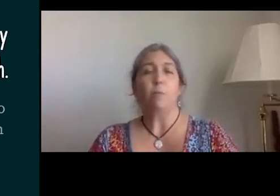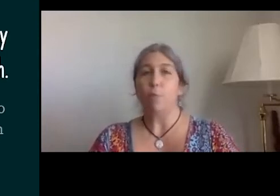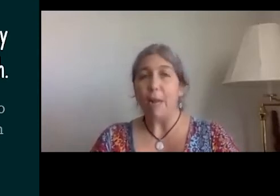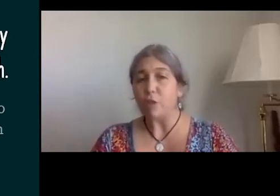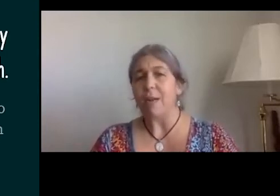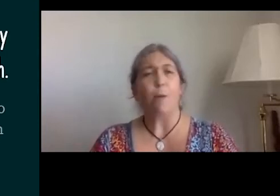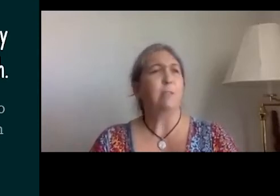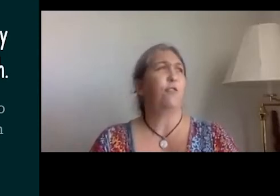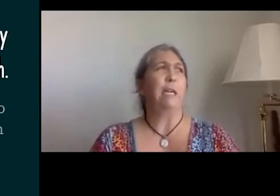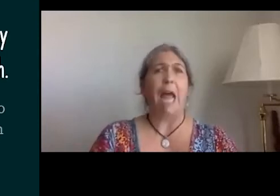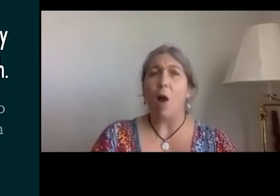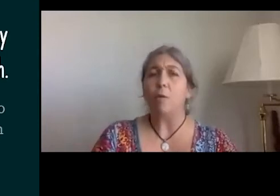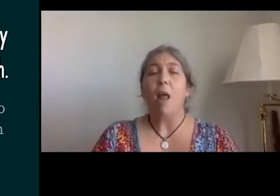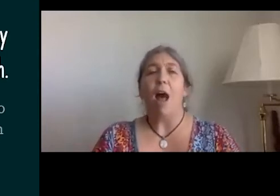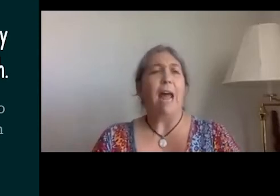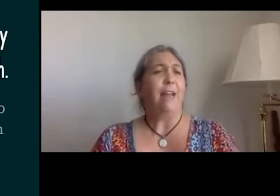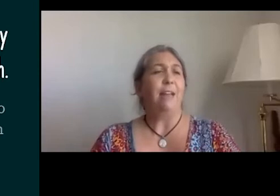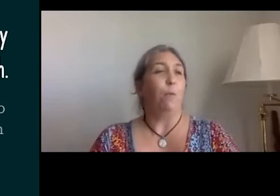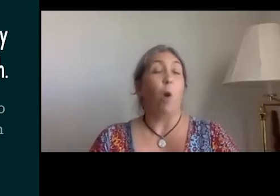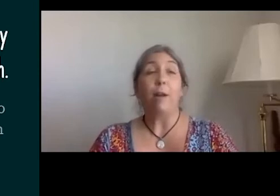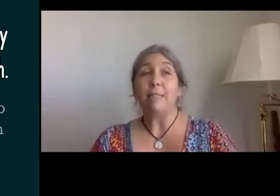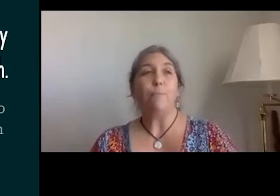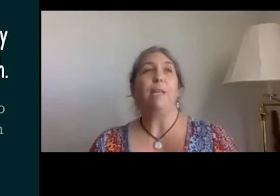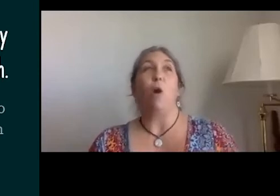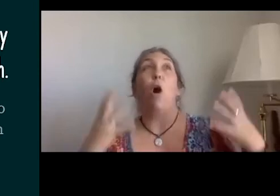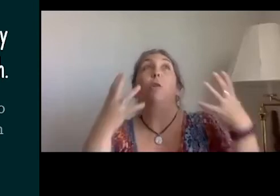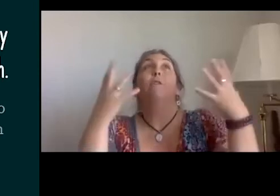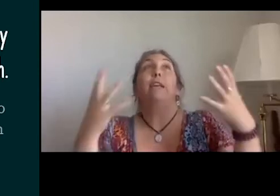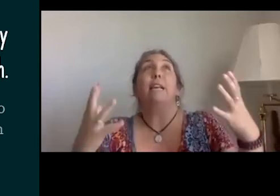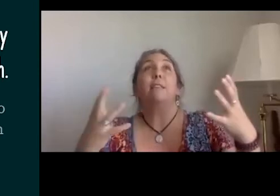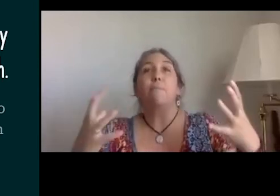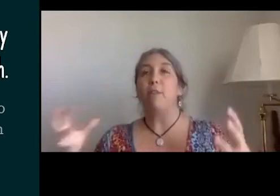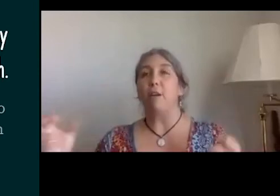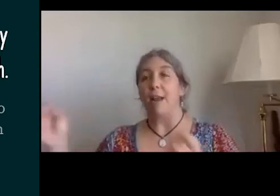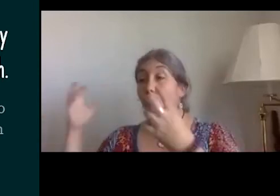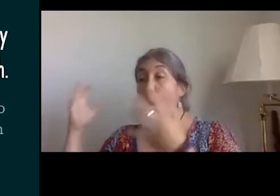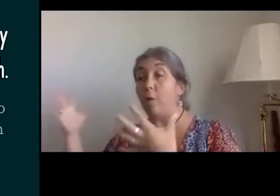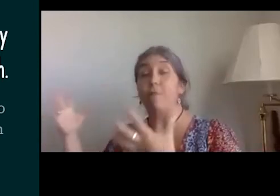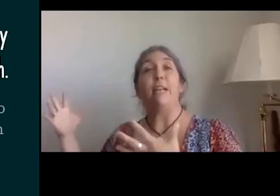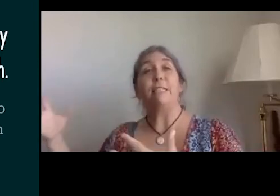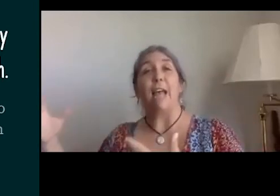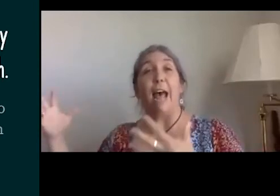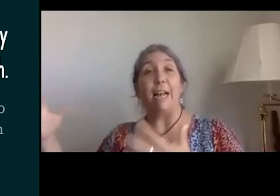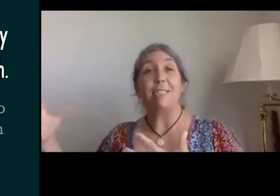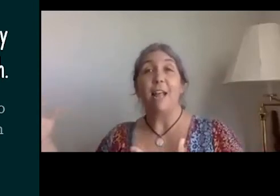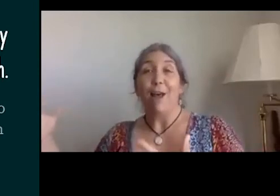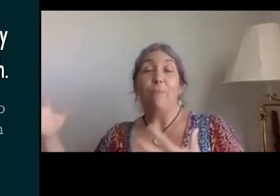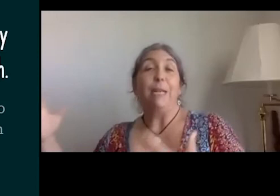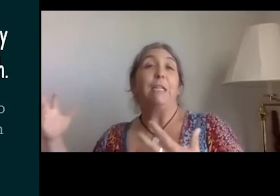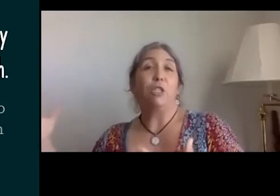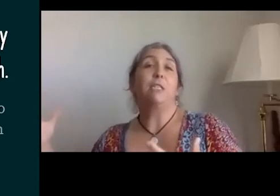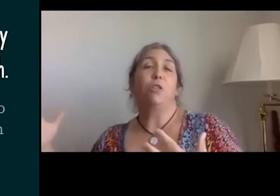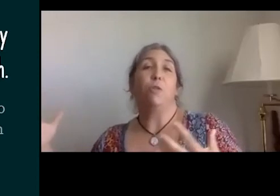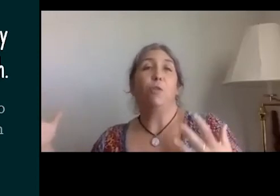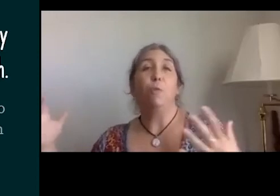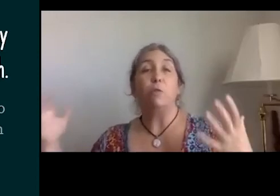postpartum depression. I was freaked out. I wanted to be all of this as a mother and all of this as a